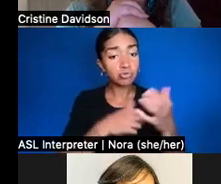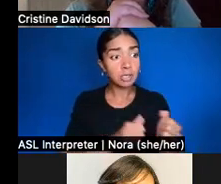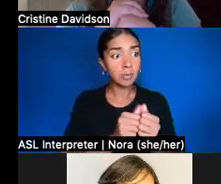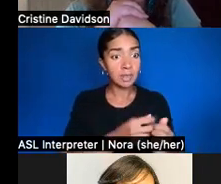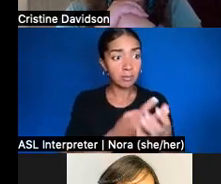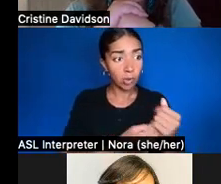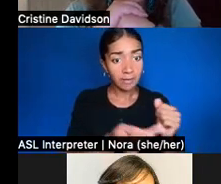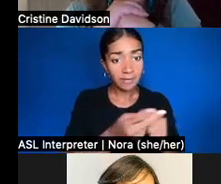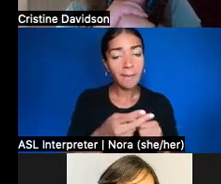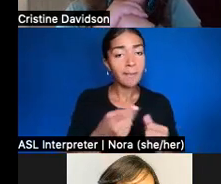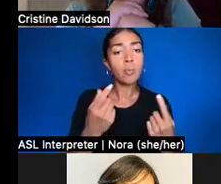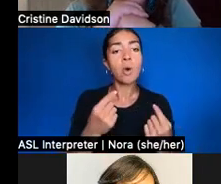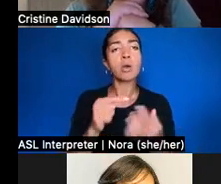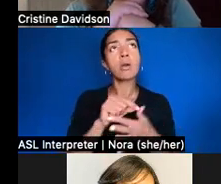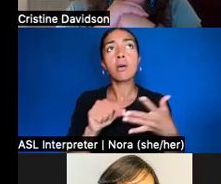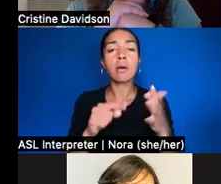the mic.